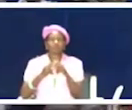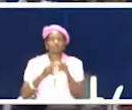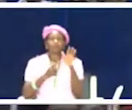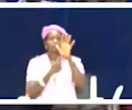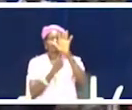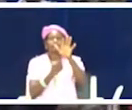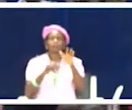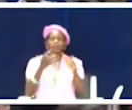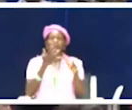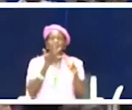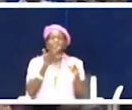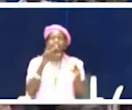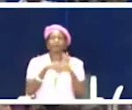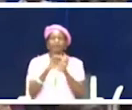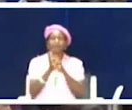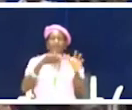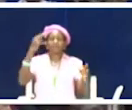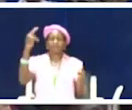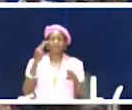Show them favor.